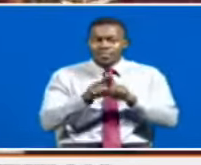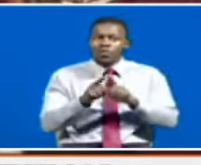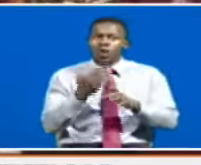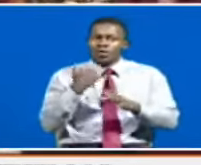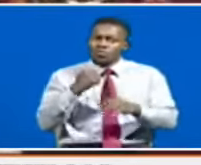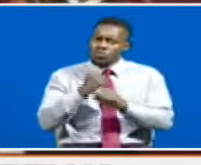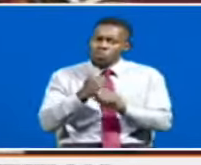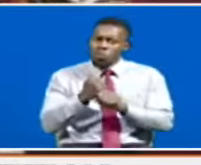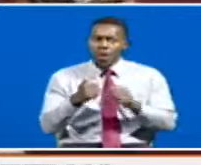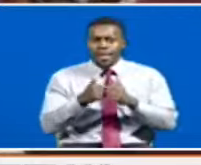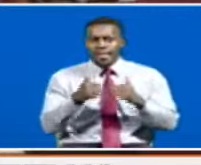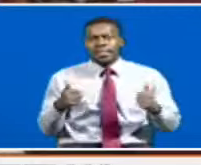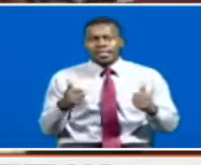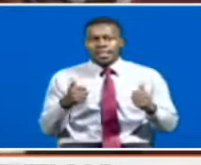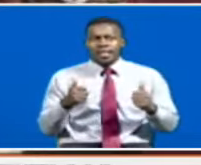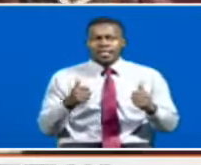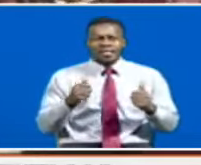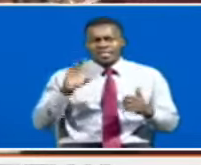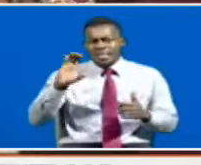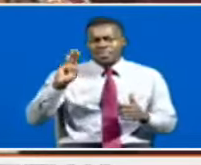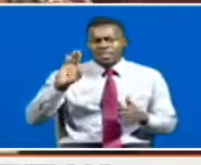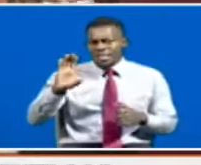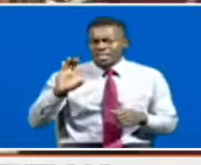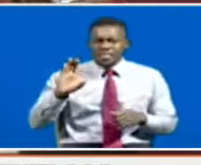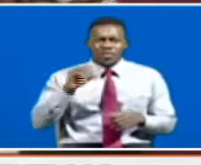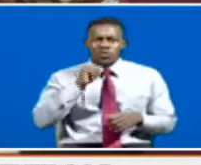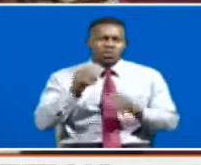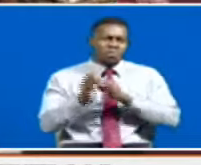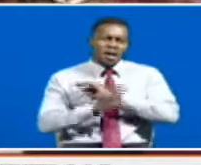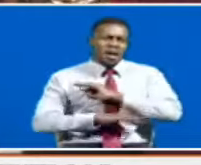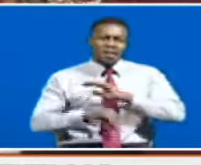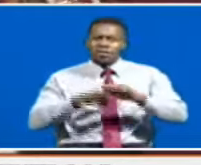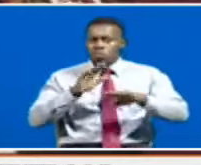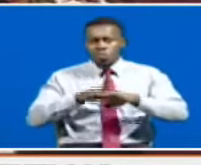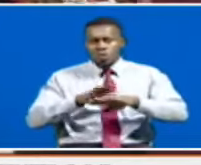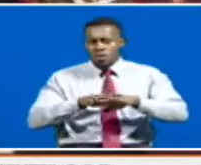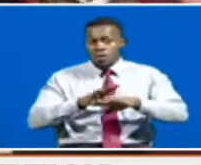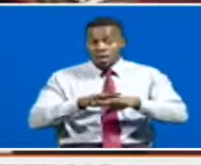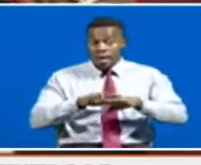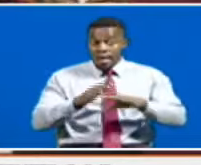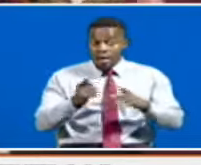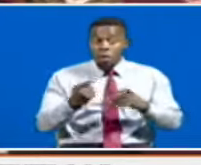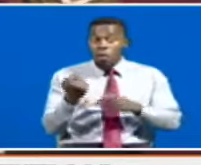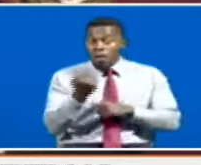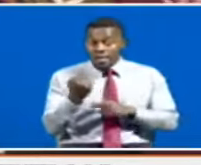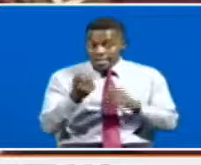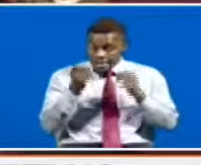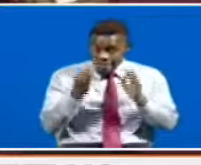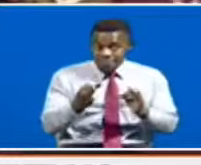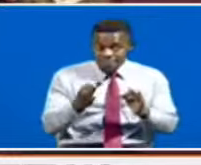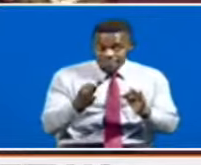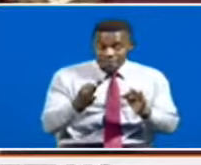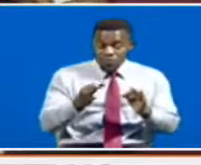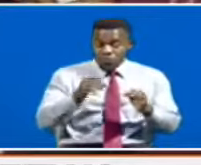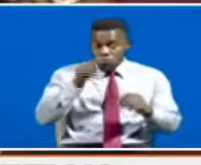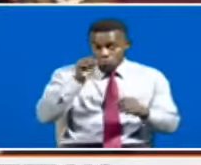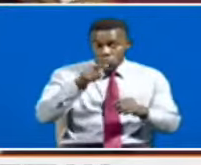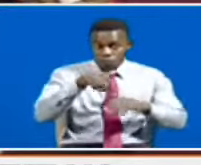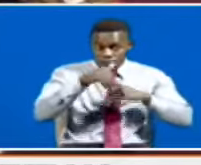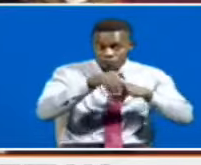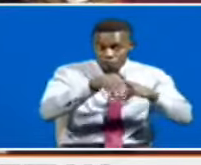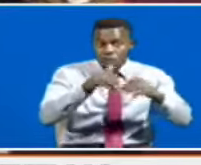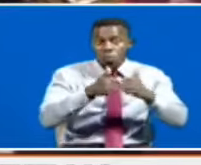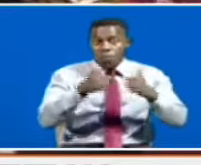well, I think CBC is not a bad curriculum, as long as a school you purpose to